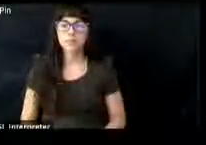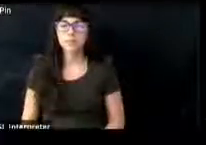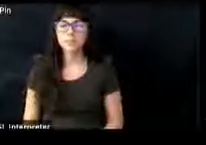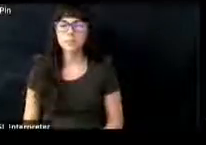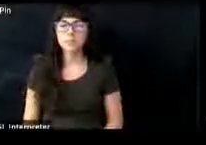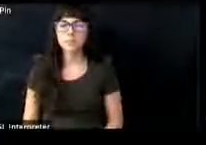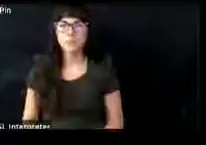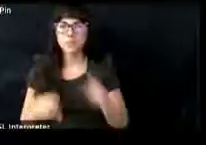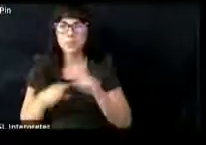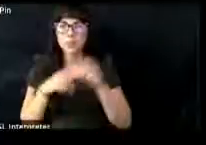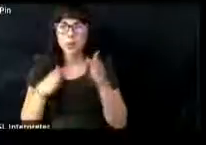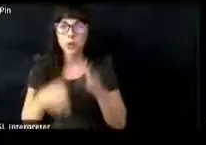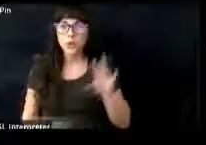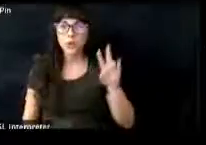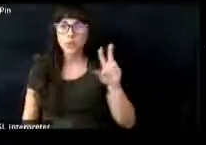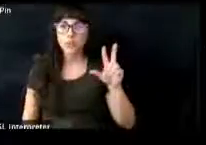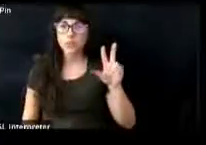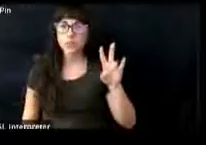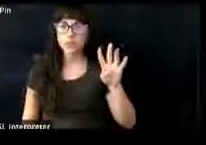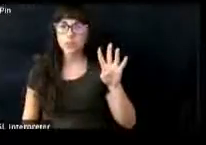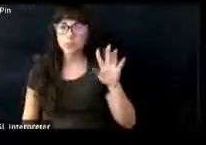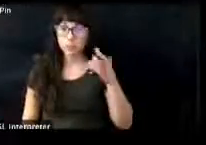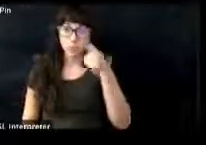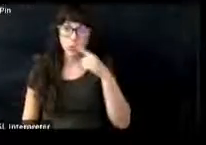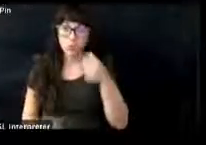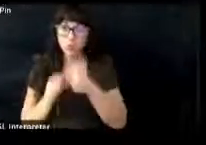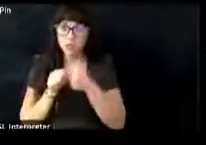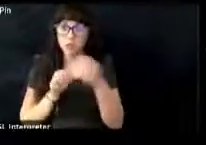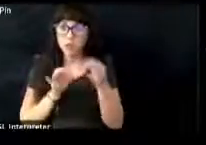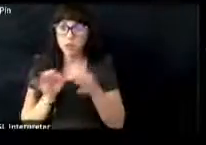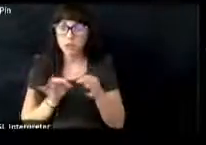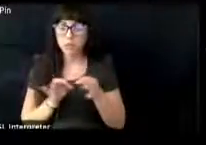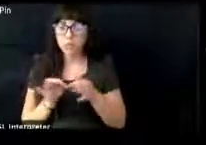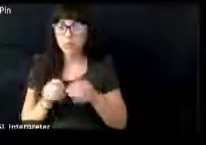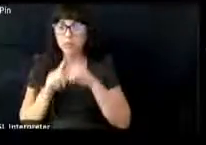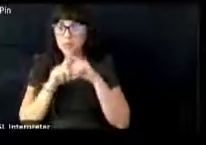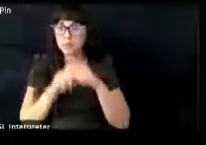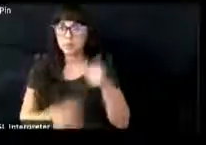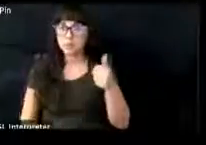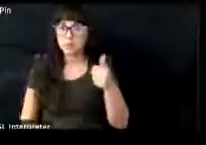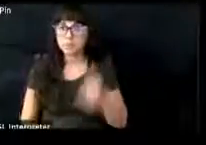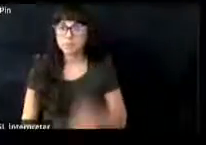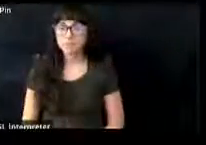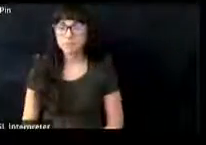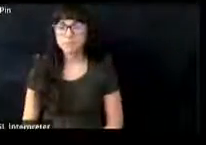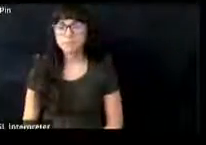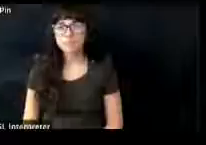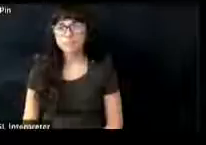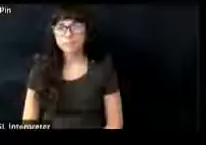Caller 7374, if you will please follow the prompts to unmute at this time.